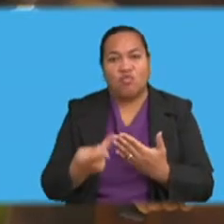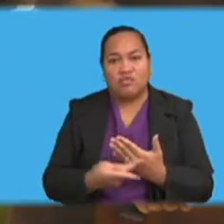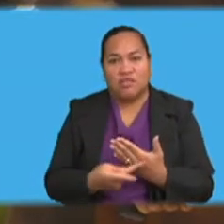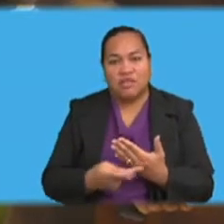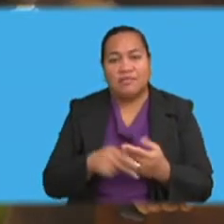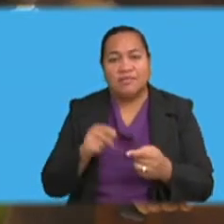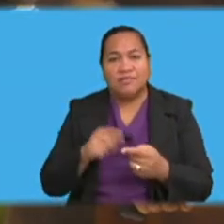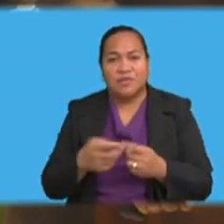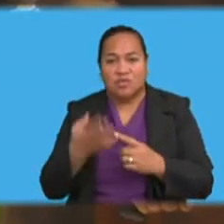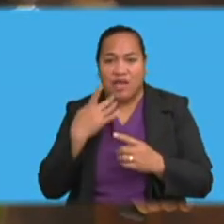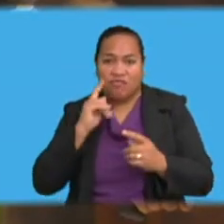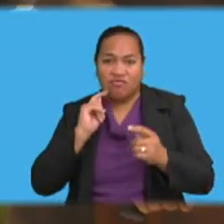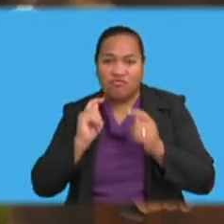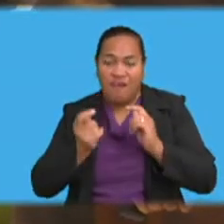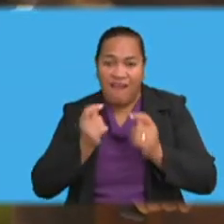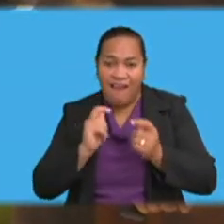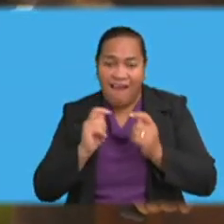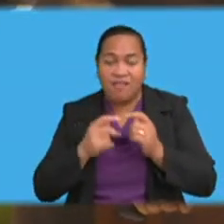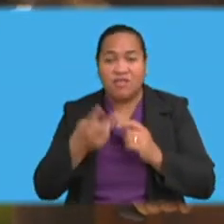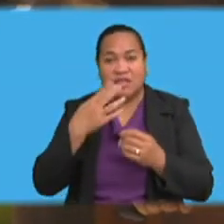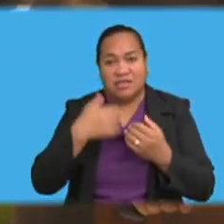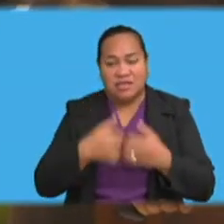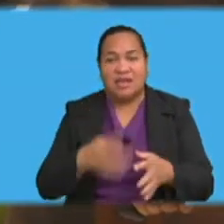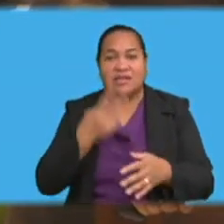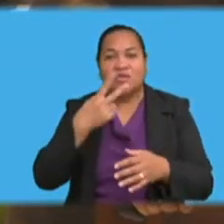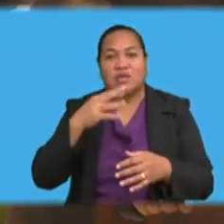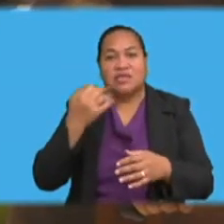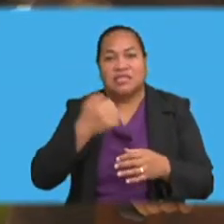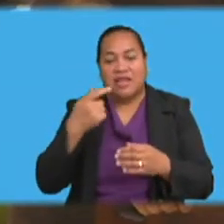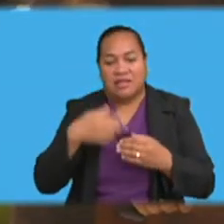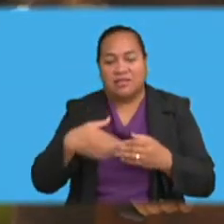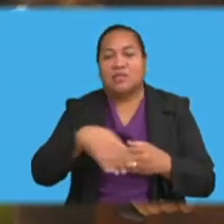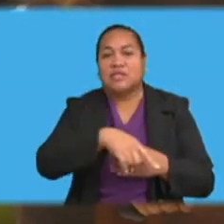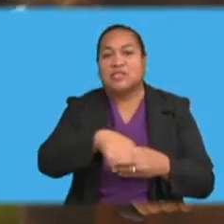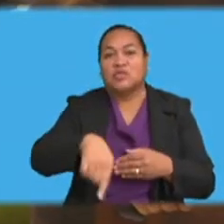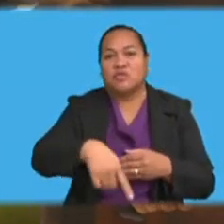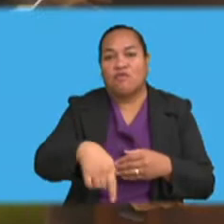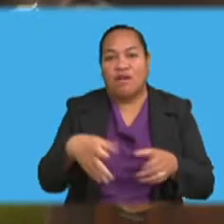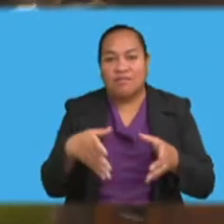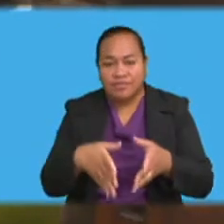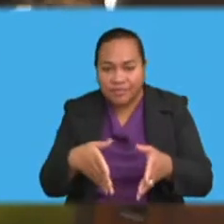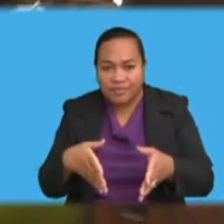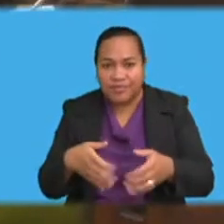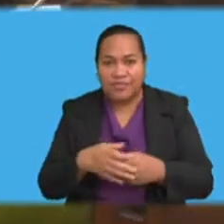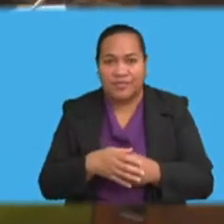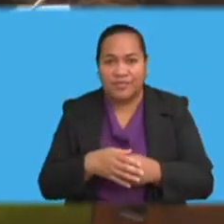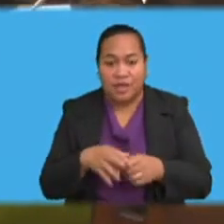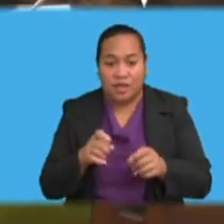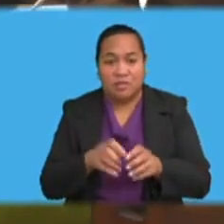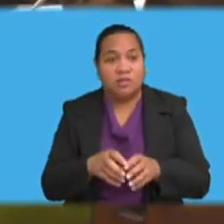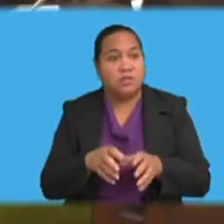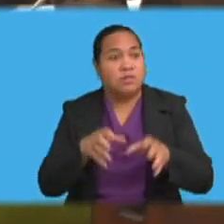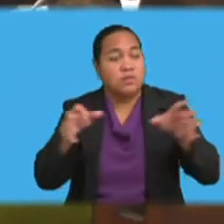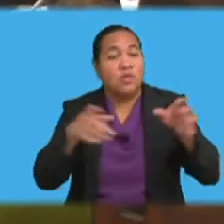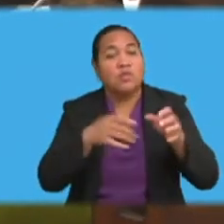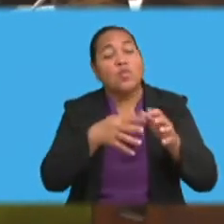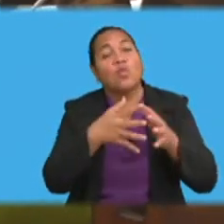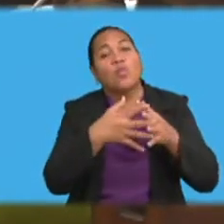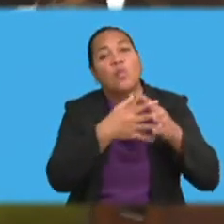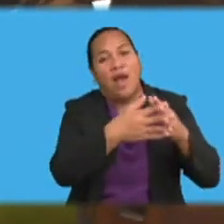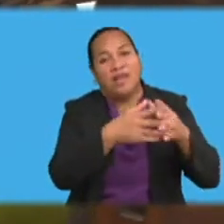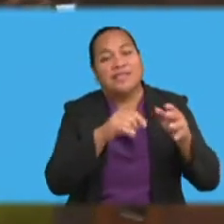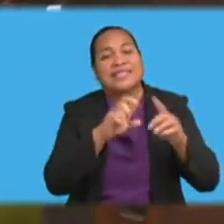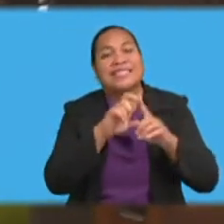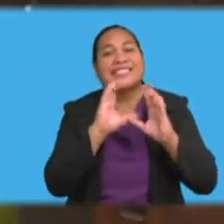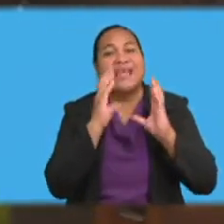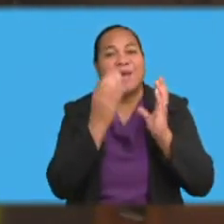public trial then commenced in August 2016 for the Greater Suva area. This trial was extended to the Western Division in December of